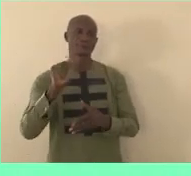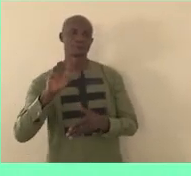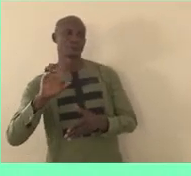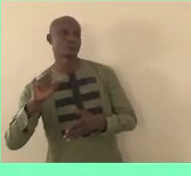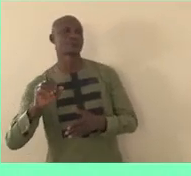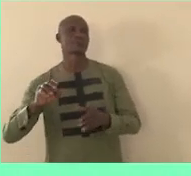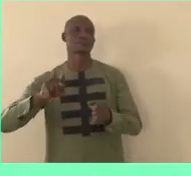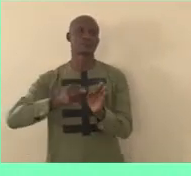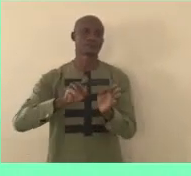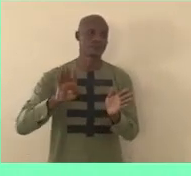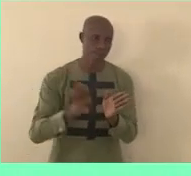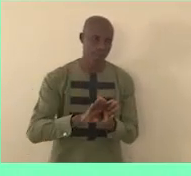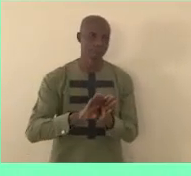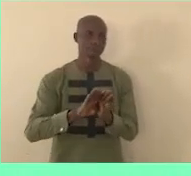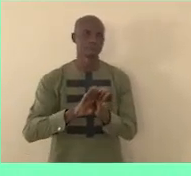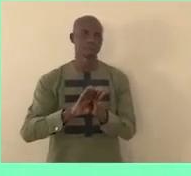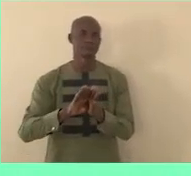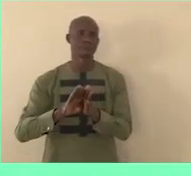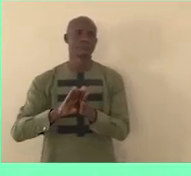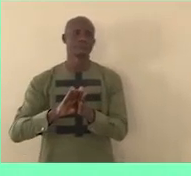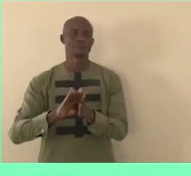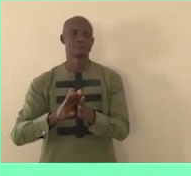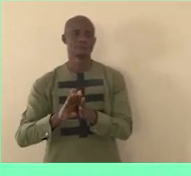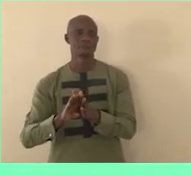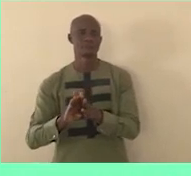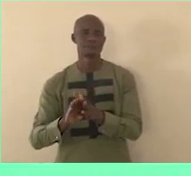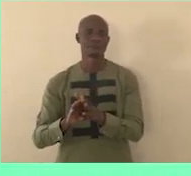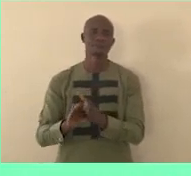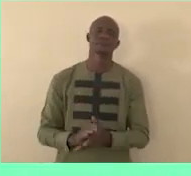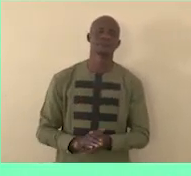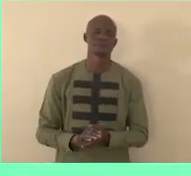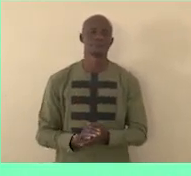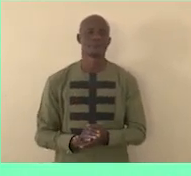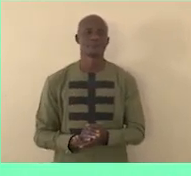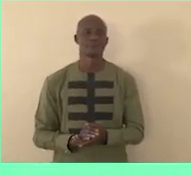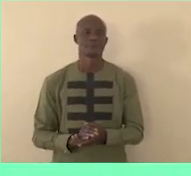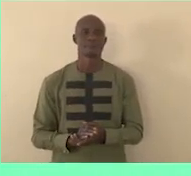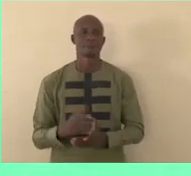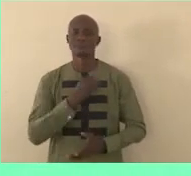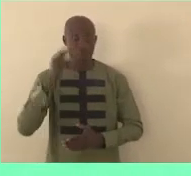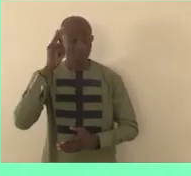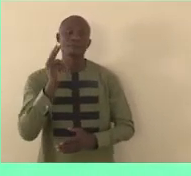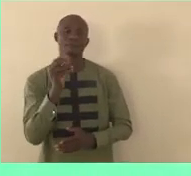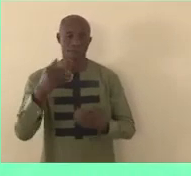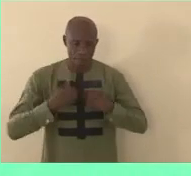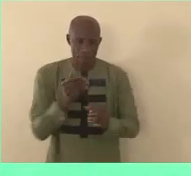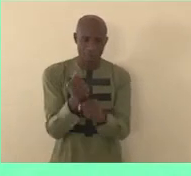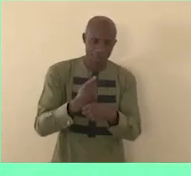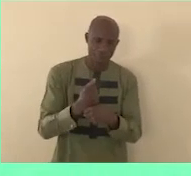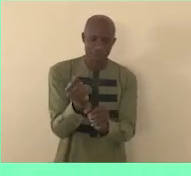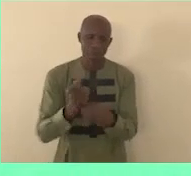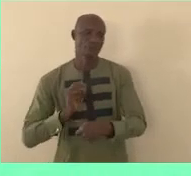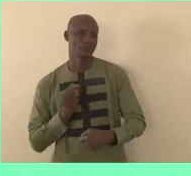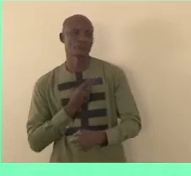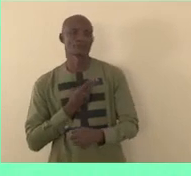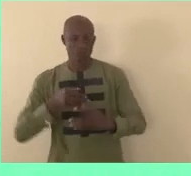and ethnic groups and clans and tribes, if there are still tribes. And he has made